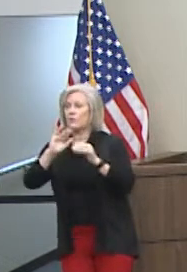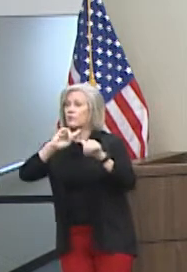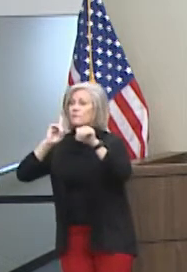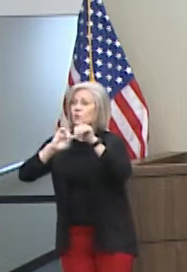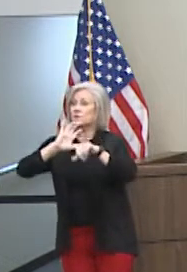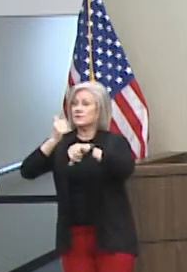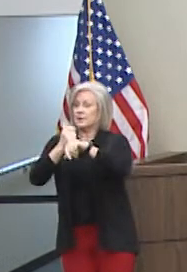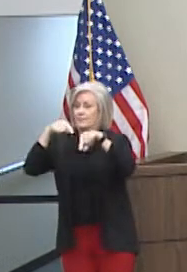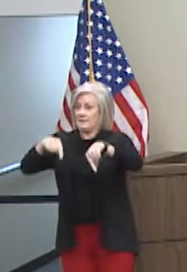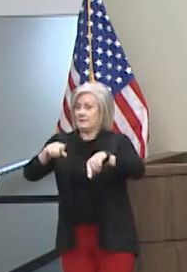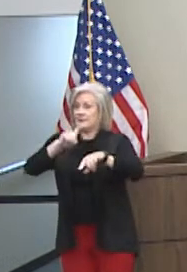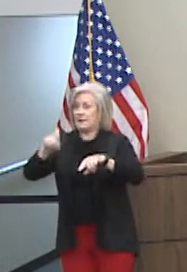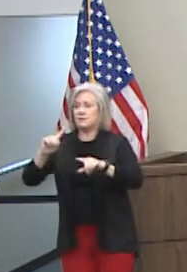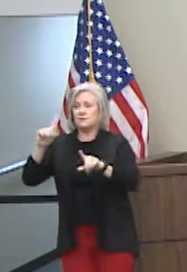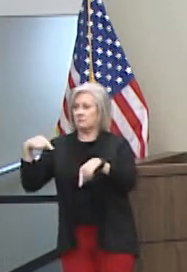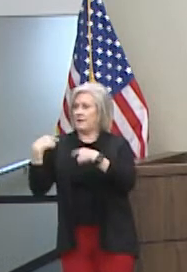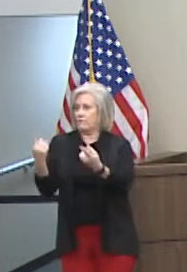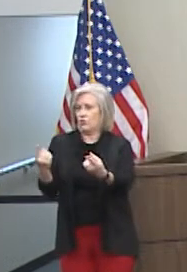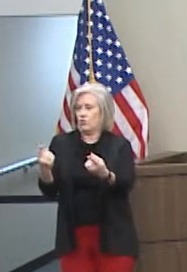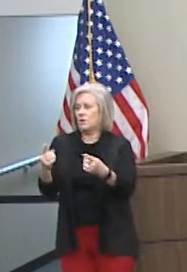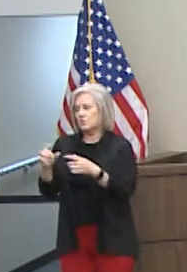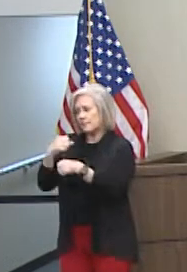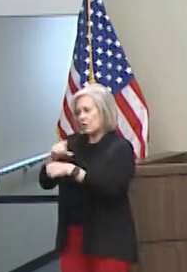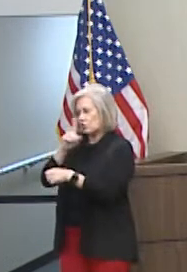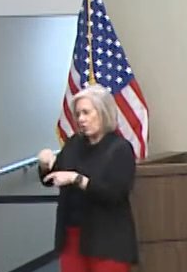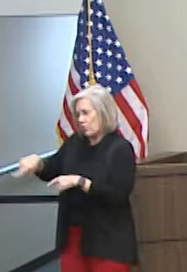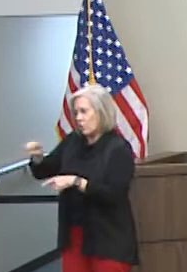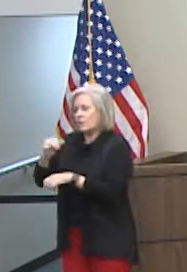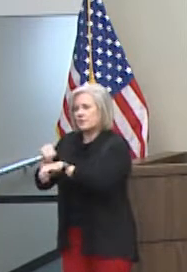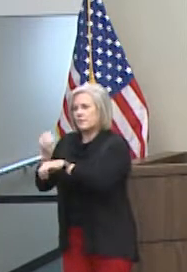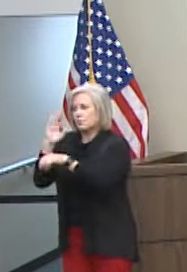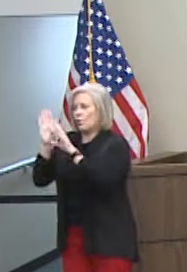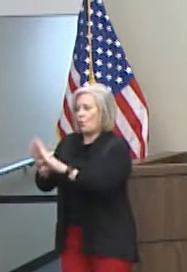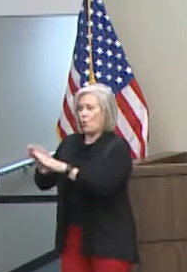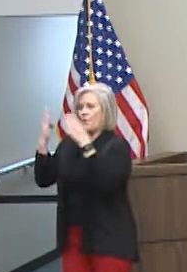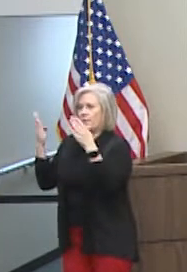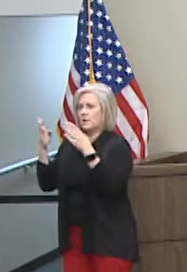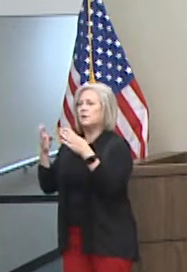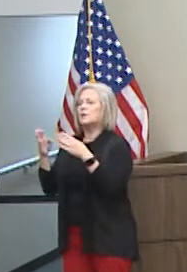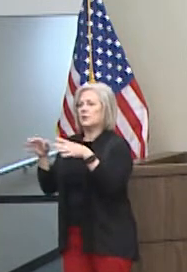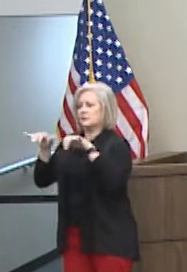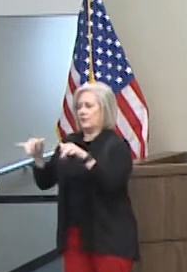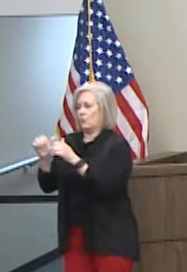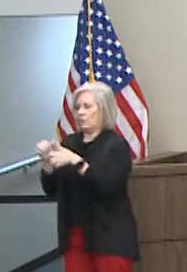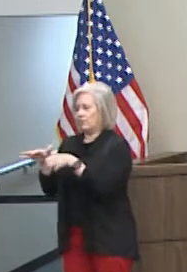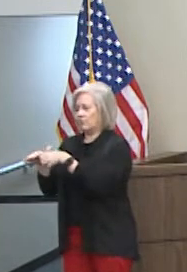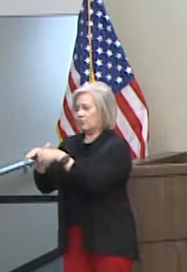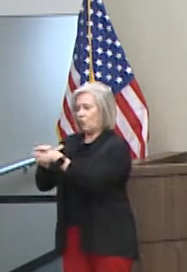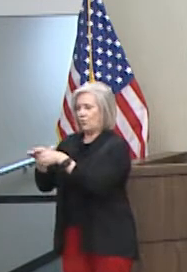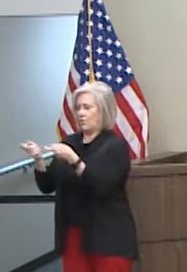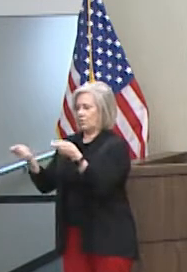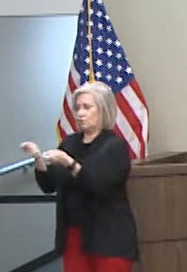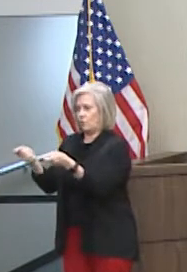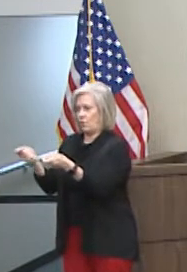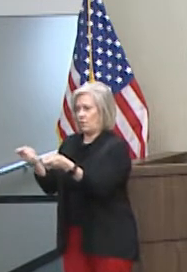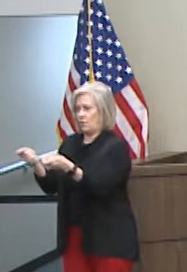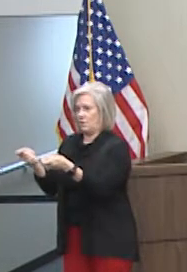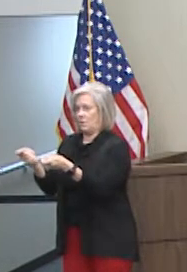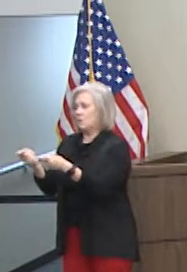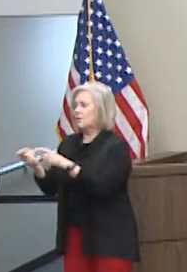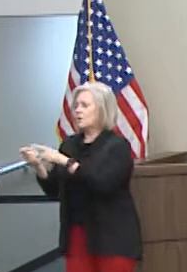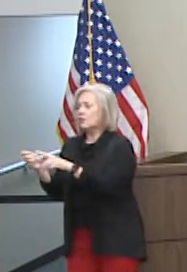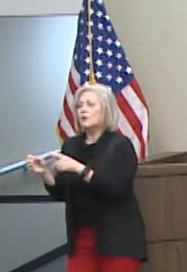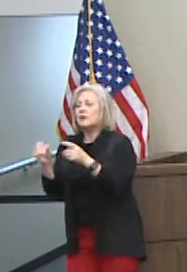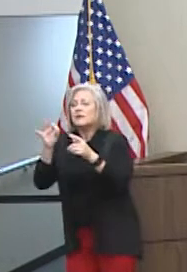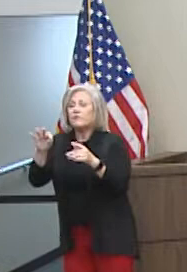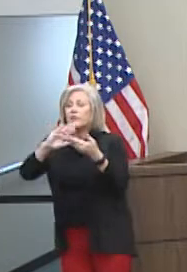in Texas, to ensure that the campuses would remain open and under local control. None of this would have been possible without the